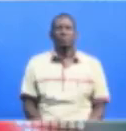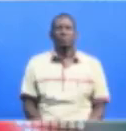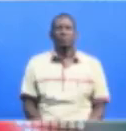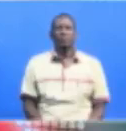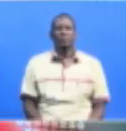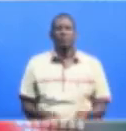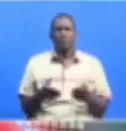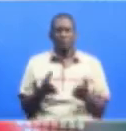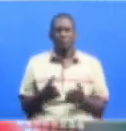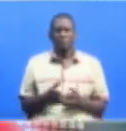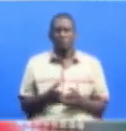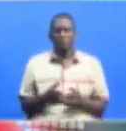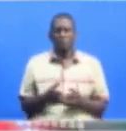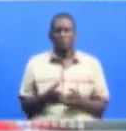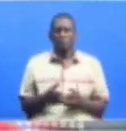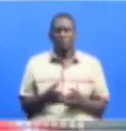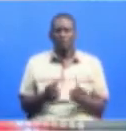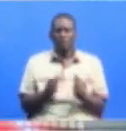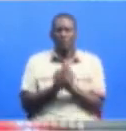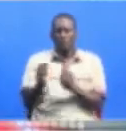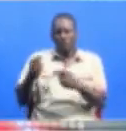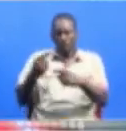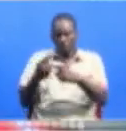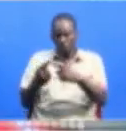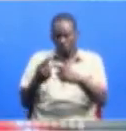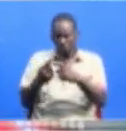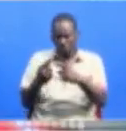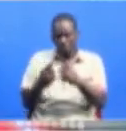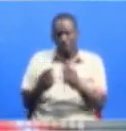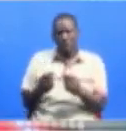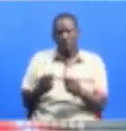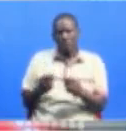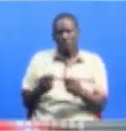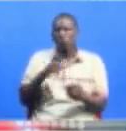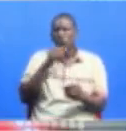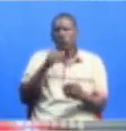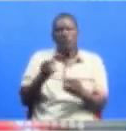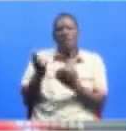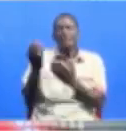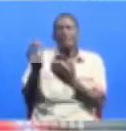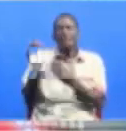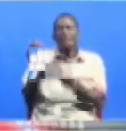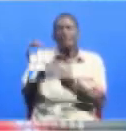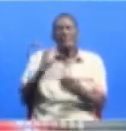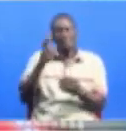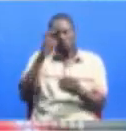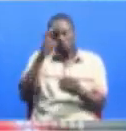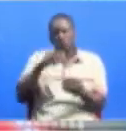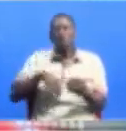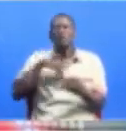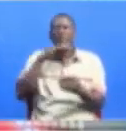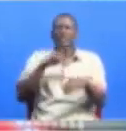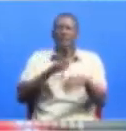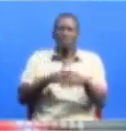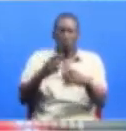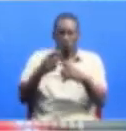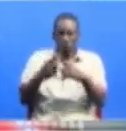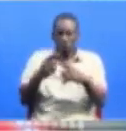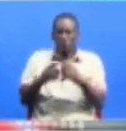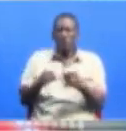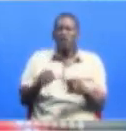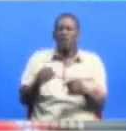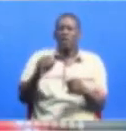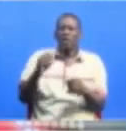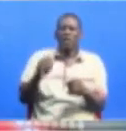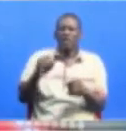Now, at least 15 initiates are reported to have died during circumcision in Uasin Gishu and Elgeyo Marakwet counties this